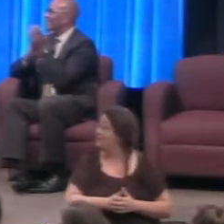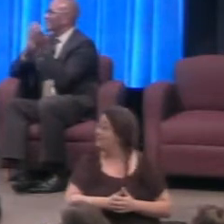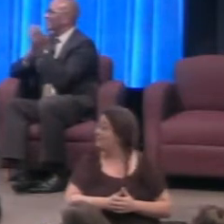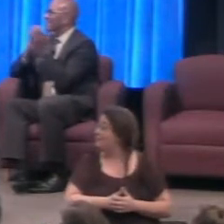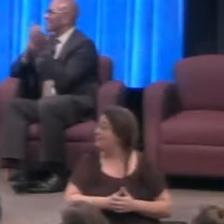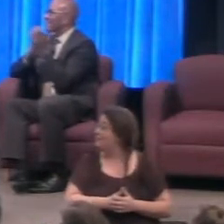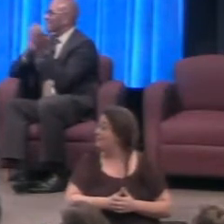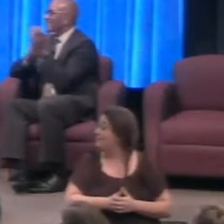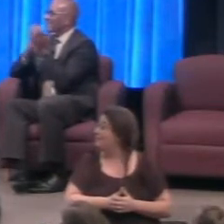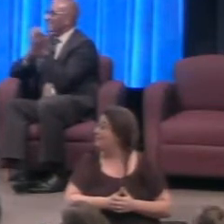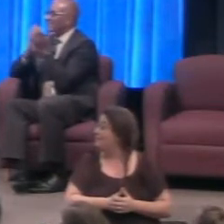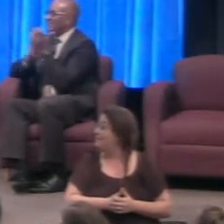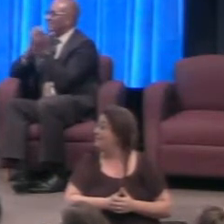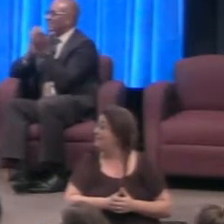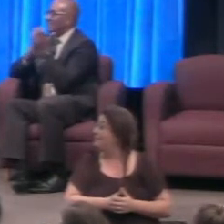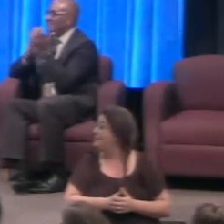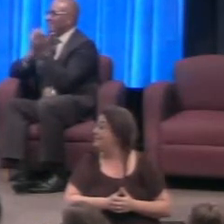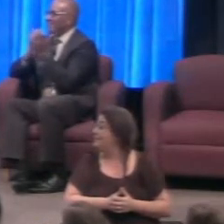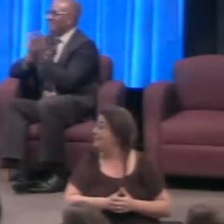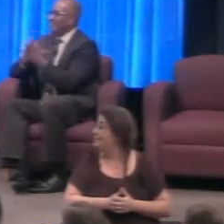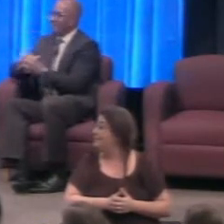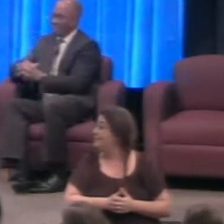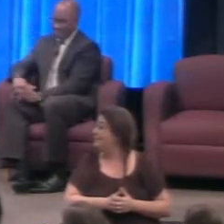beautiful. Thank you.